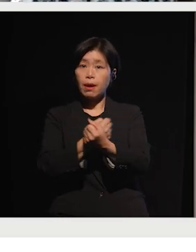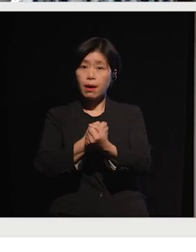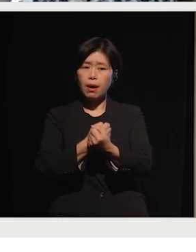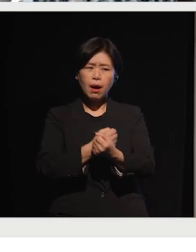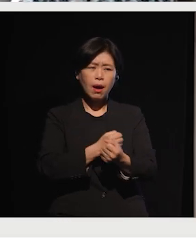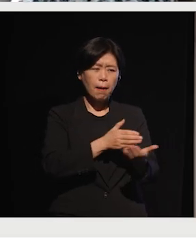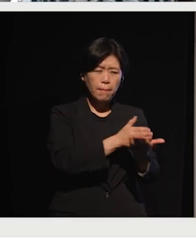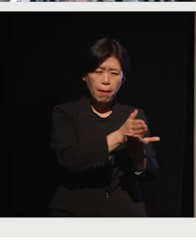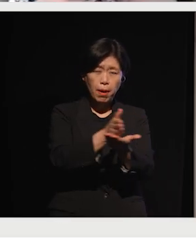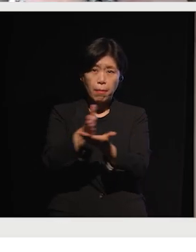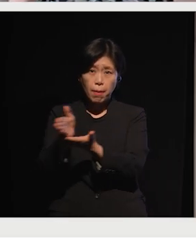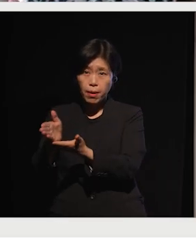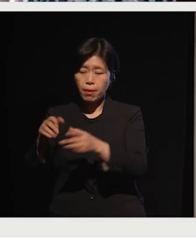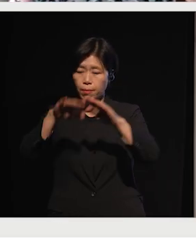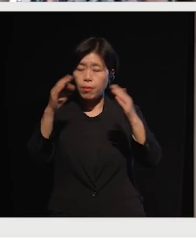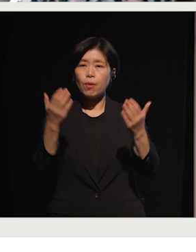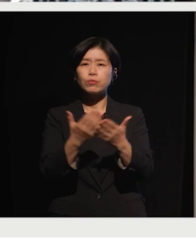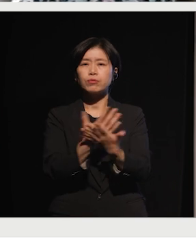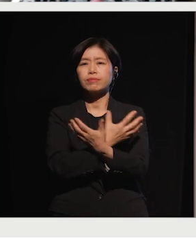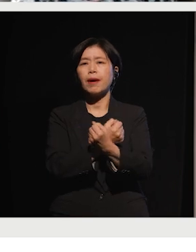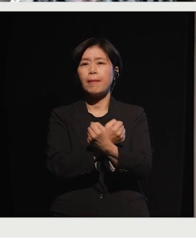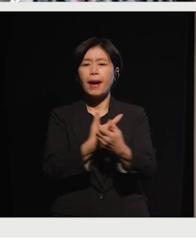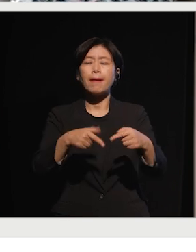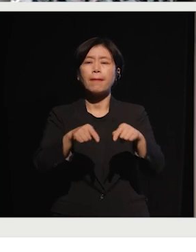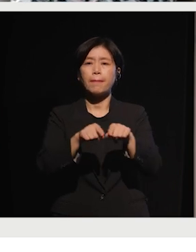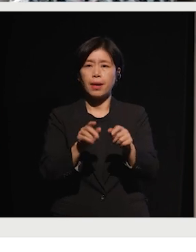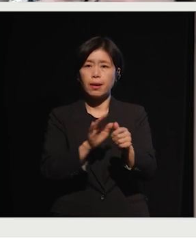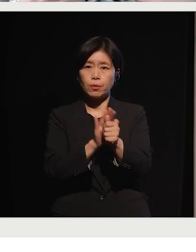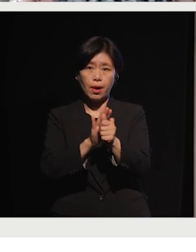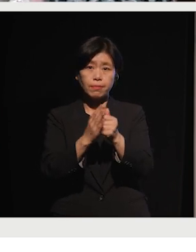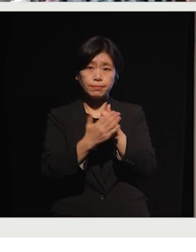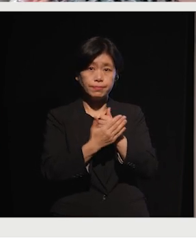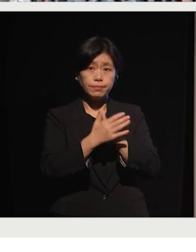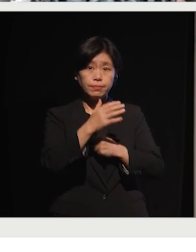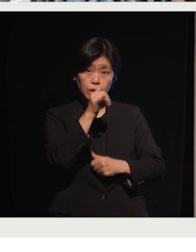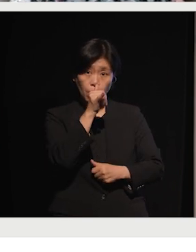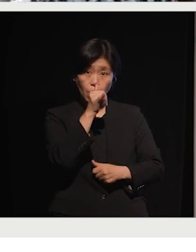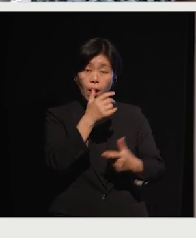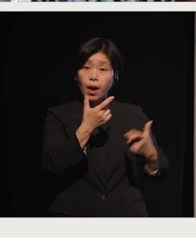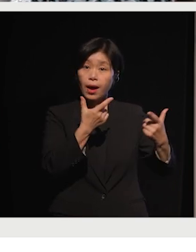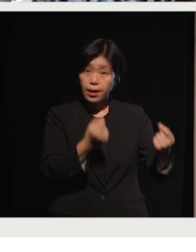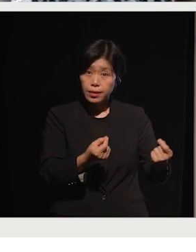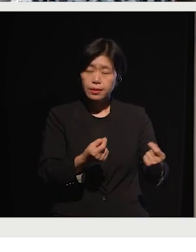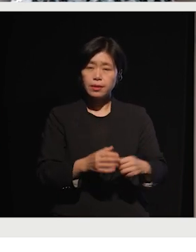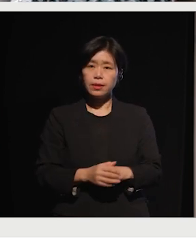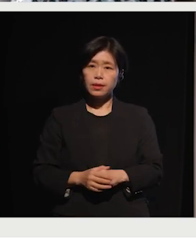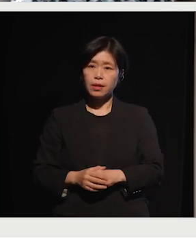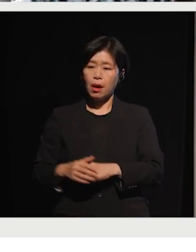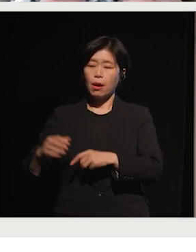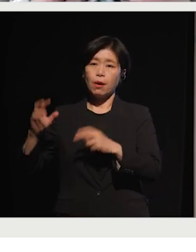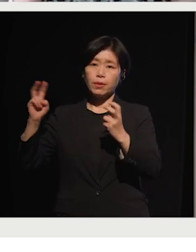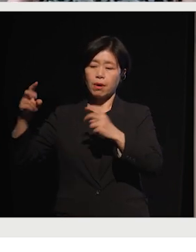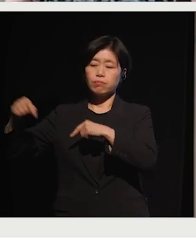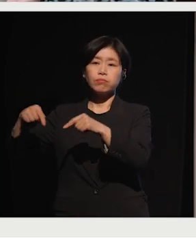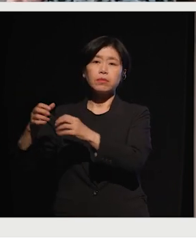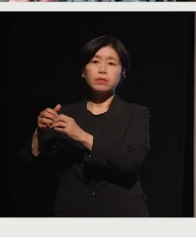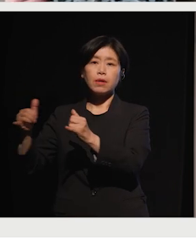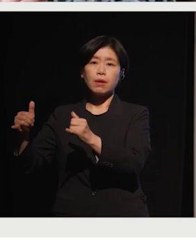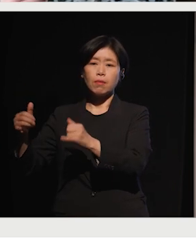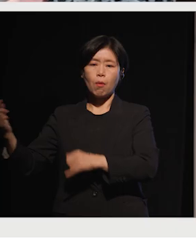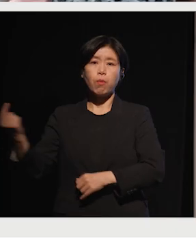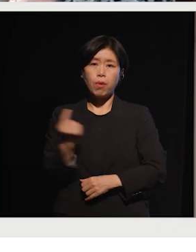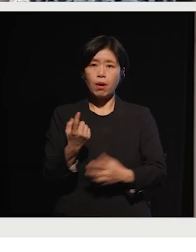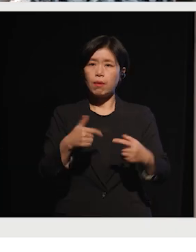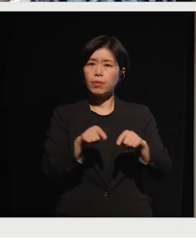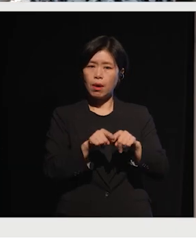and contracting. This is not an exhaustive list, but I think it's important, again, to reinforce that in